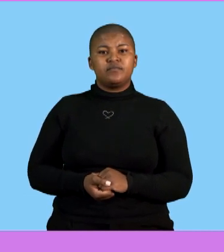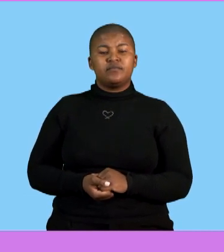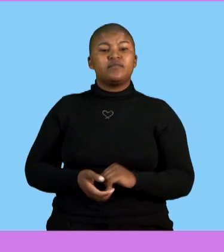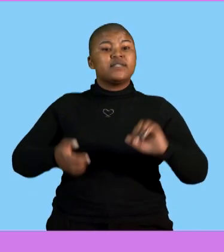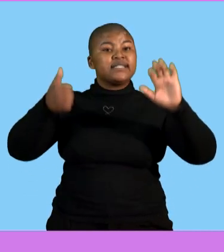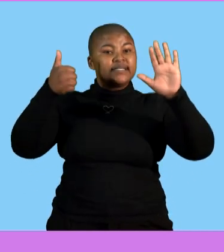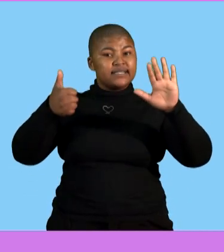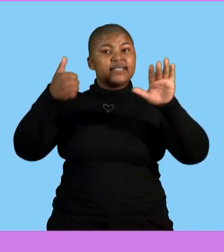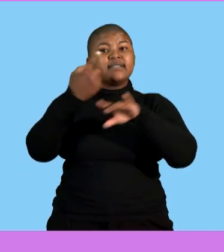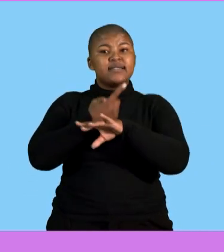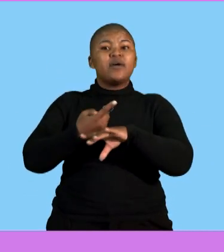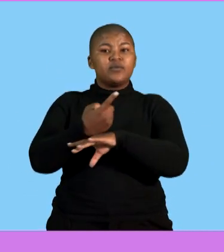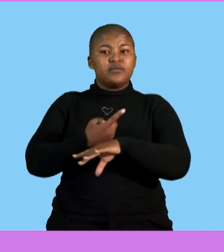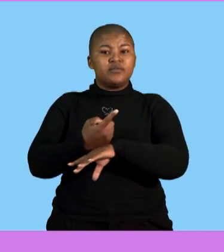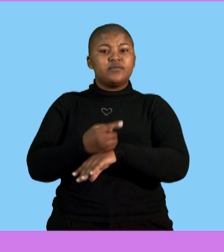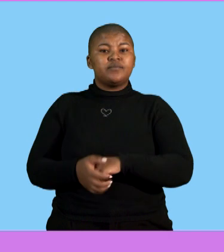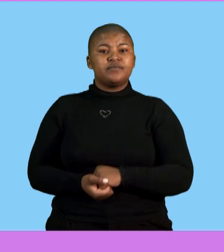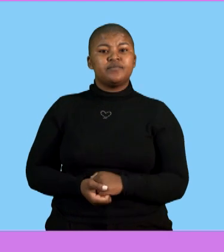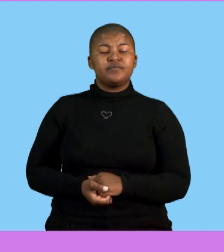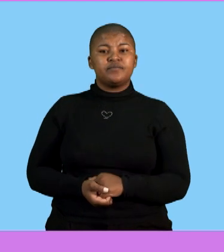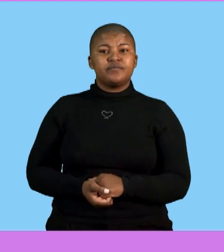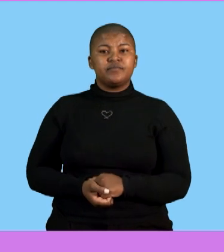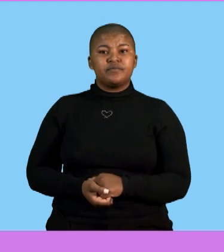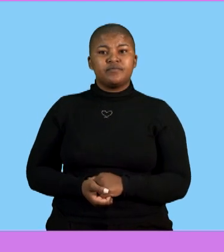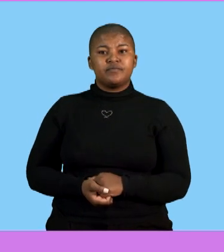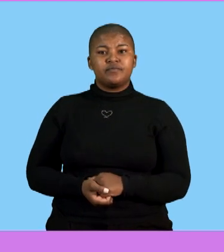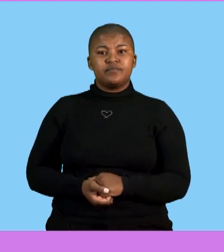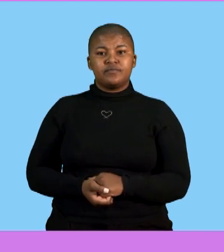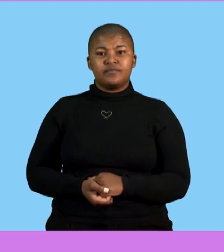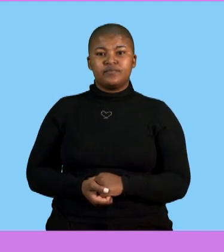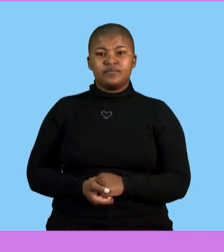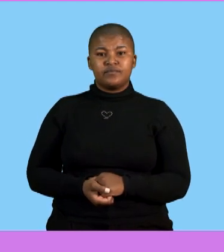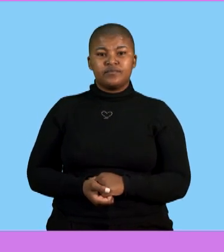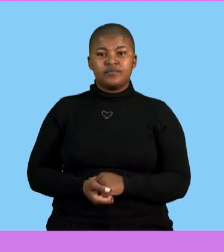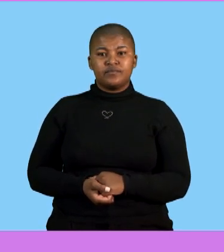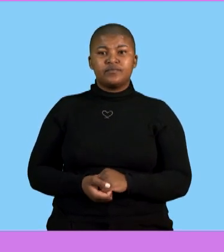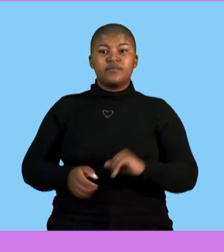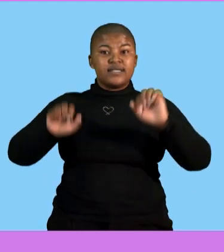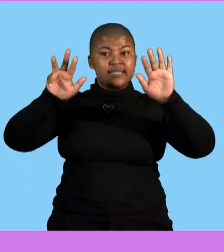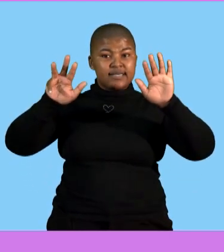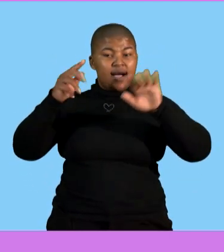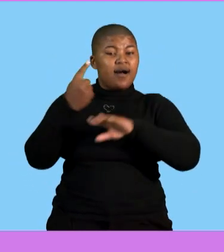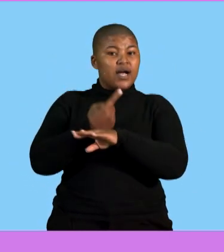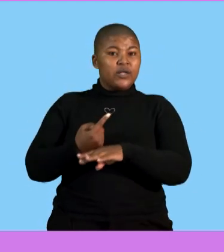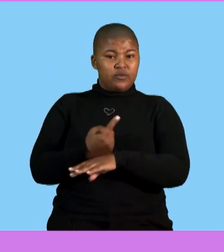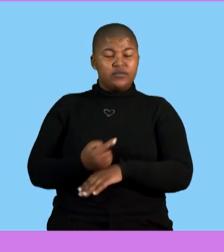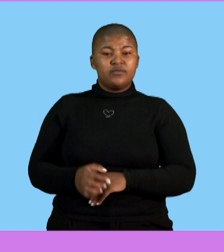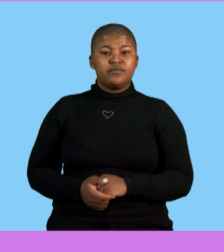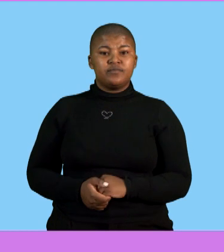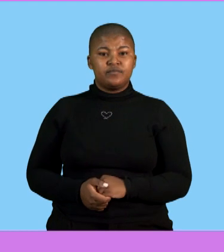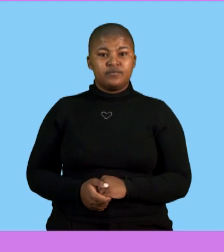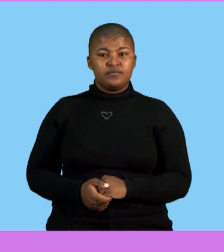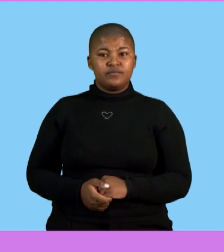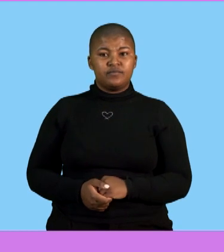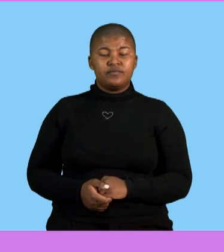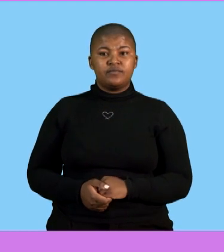7, 8. Then we have 6 hours, 9. Then we have 9 hours,